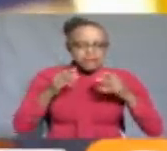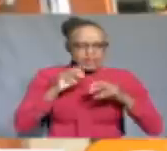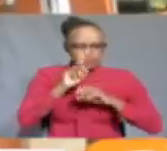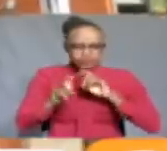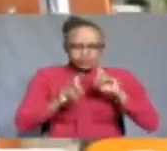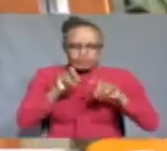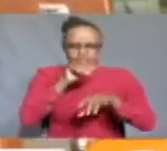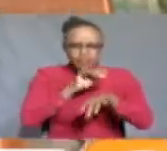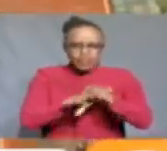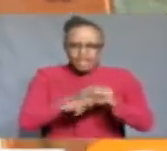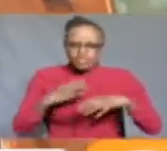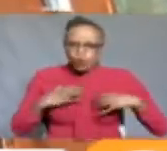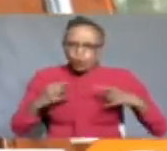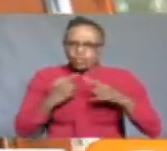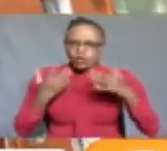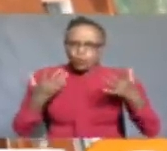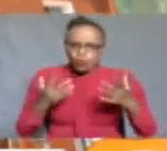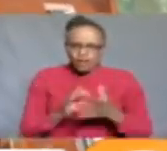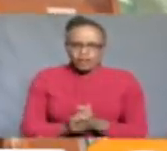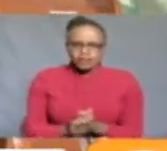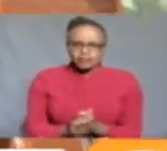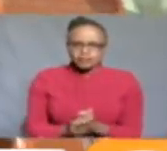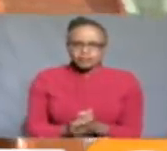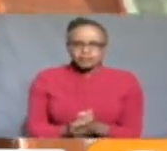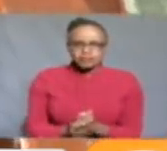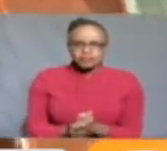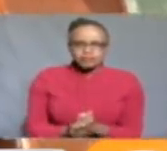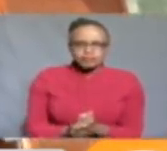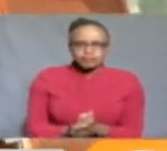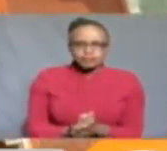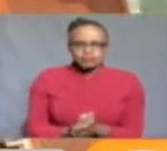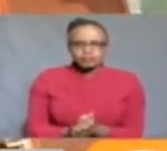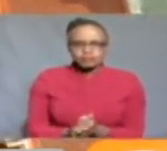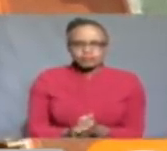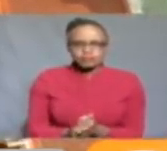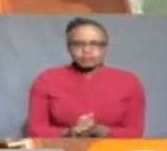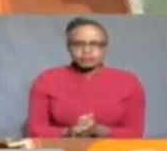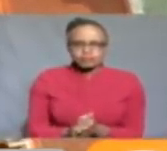source of his wealth. Makori Ongechi, Citizen TV, Nairobi.